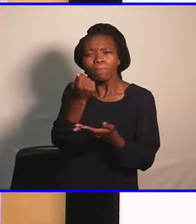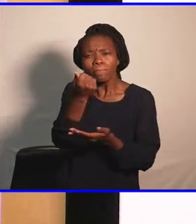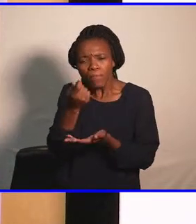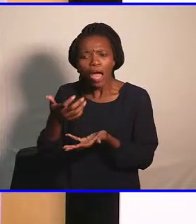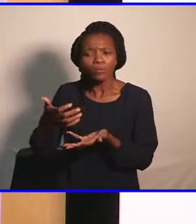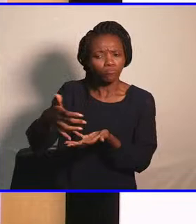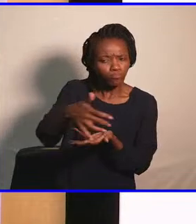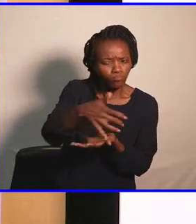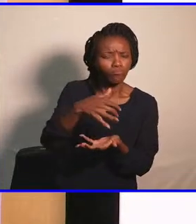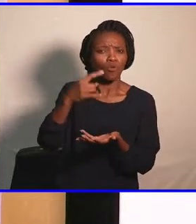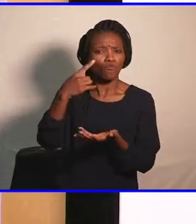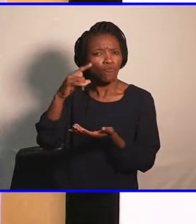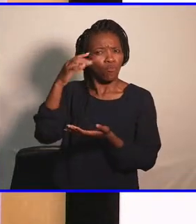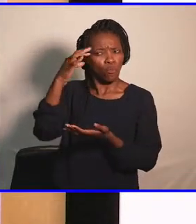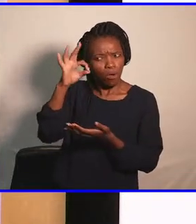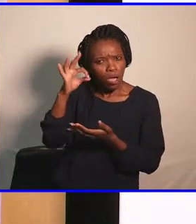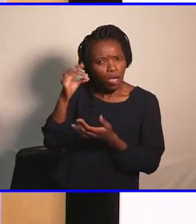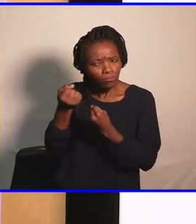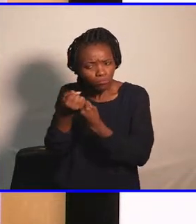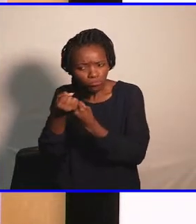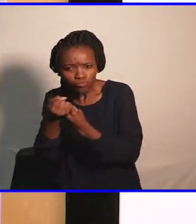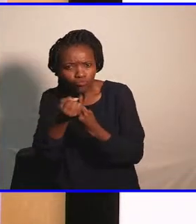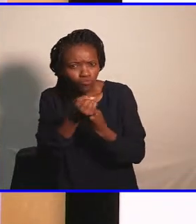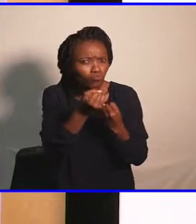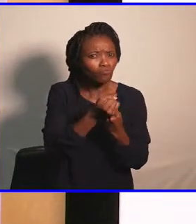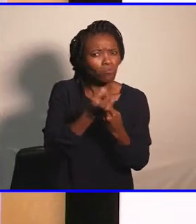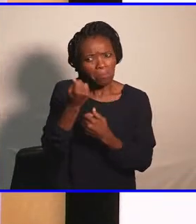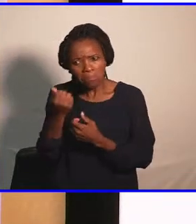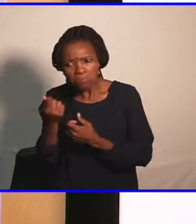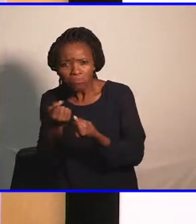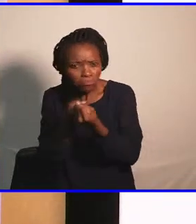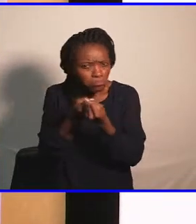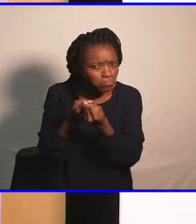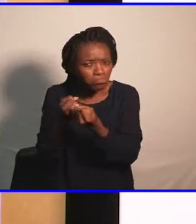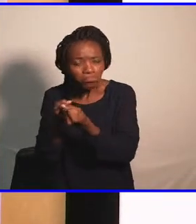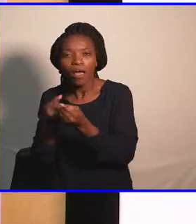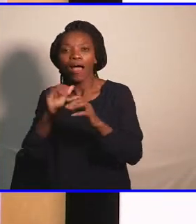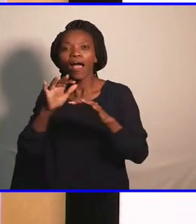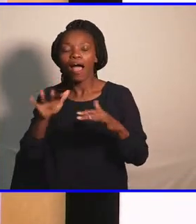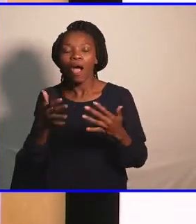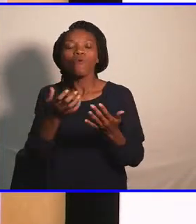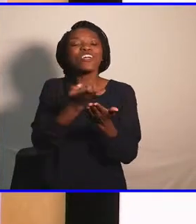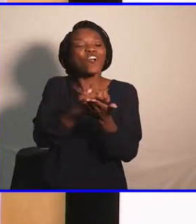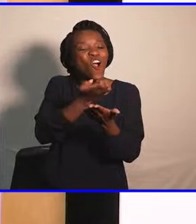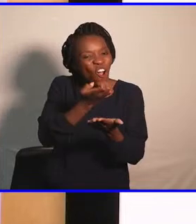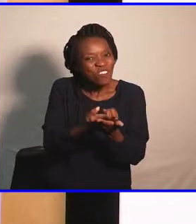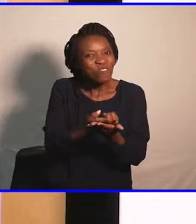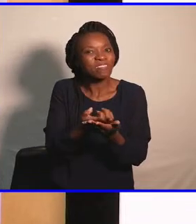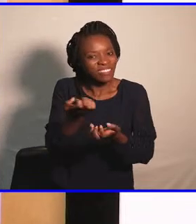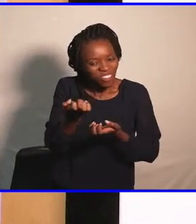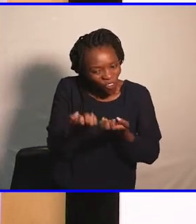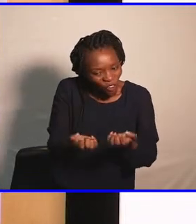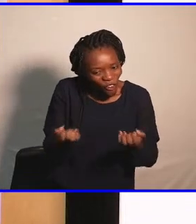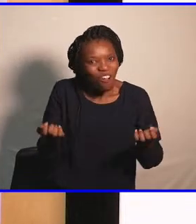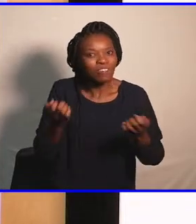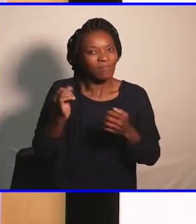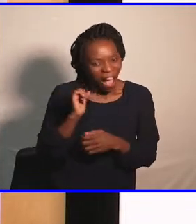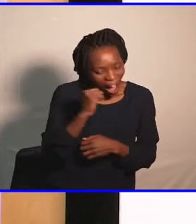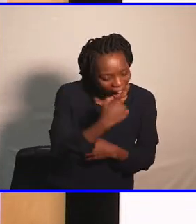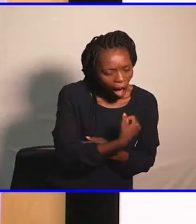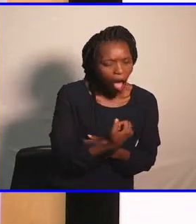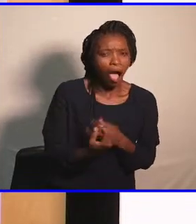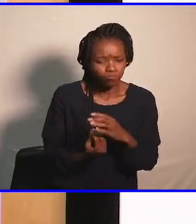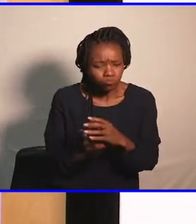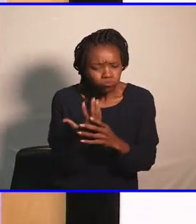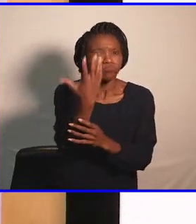to finance what we have to finance is to grow our economy. It is for this